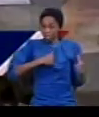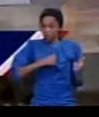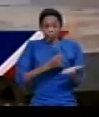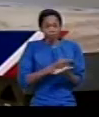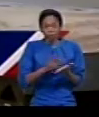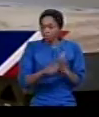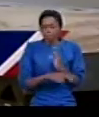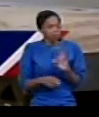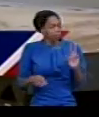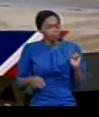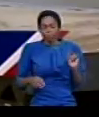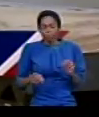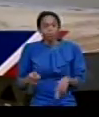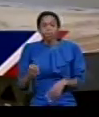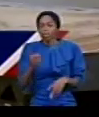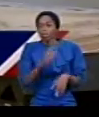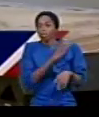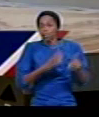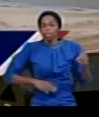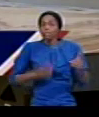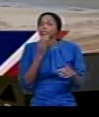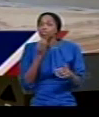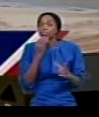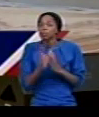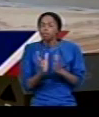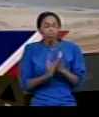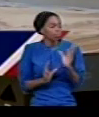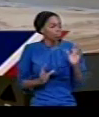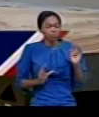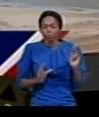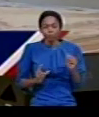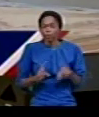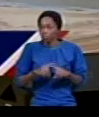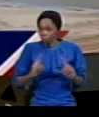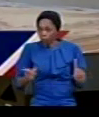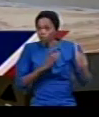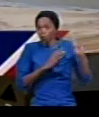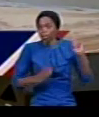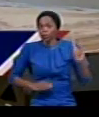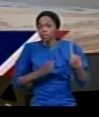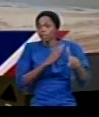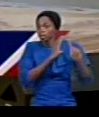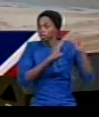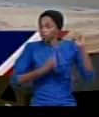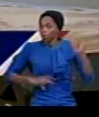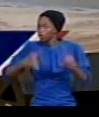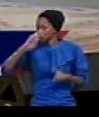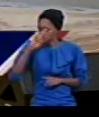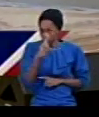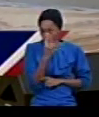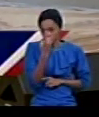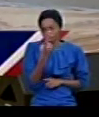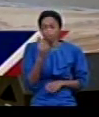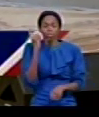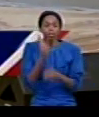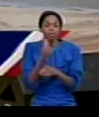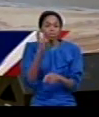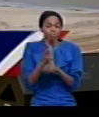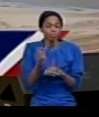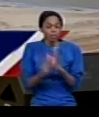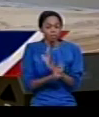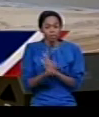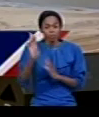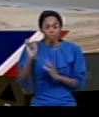Jewish law. No, Christ and Christ alone. Justification by faith in